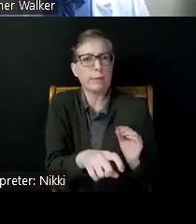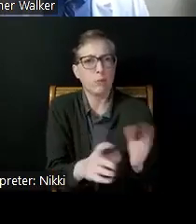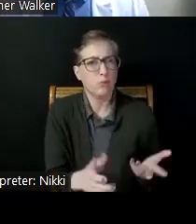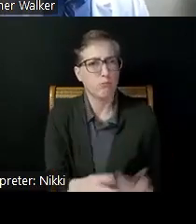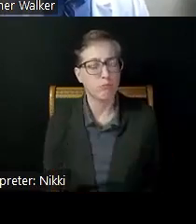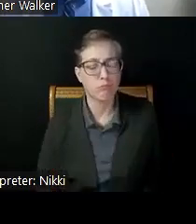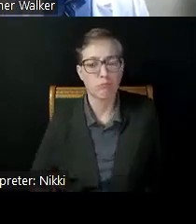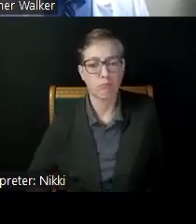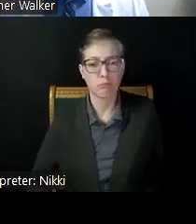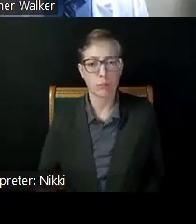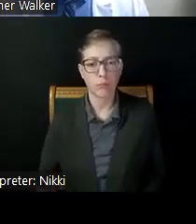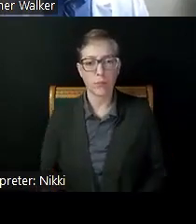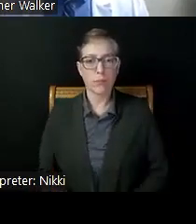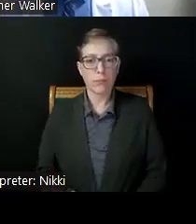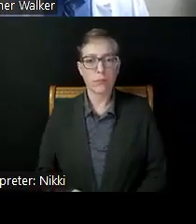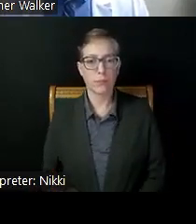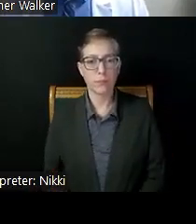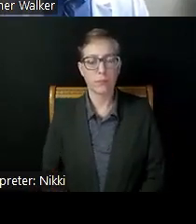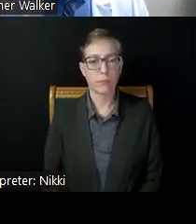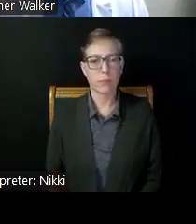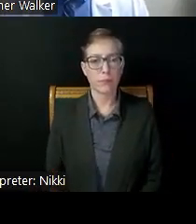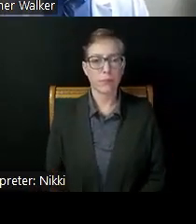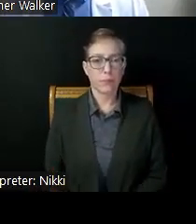because prior versions of this test